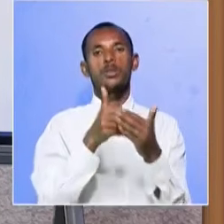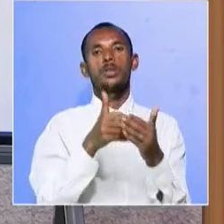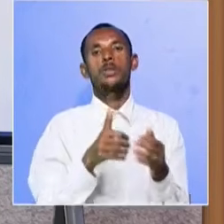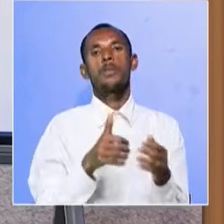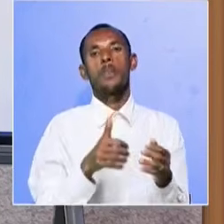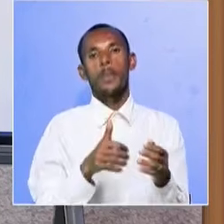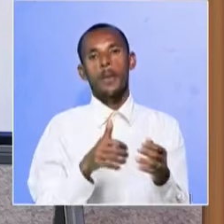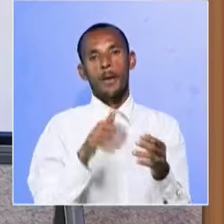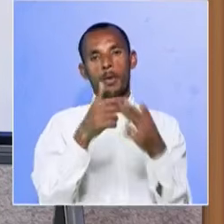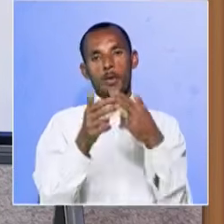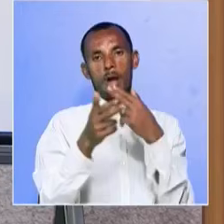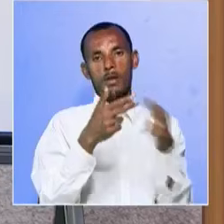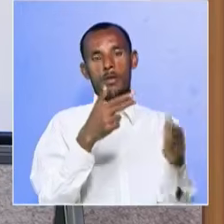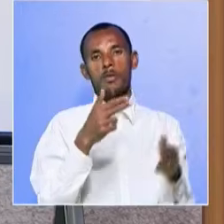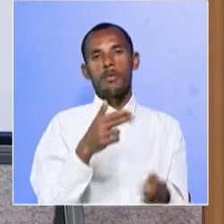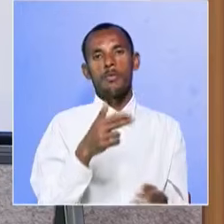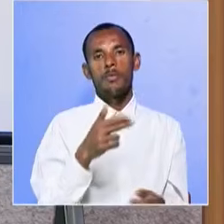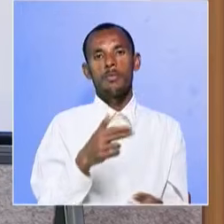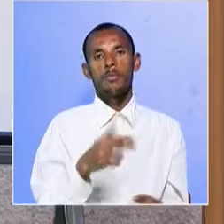of